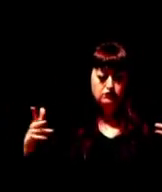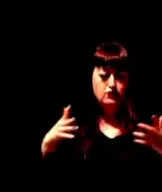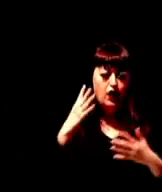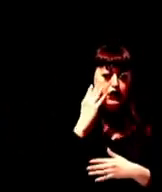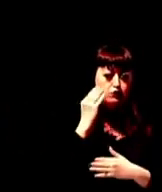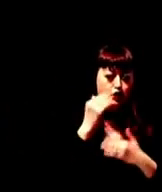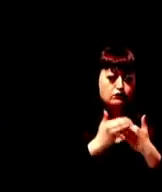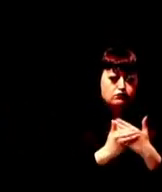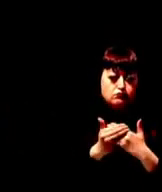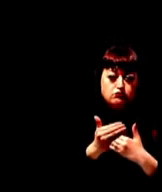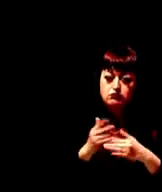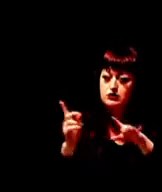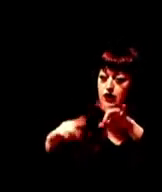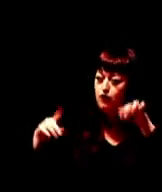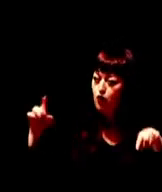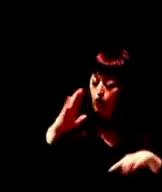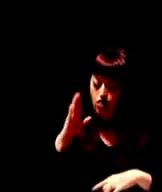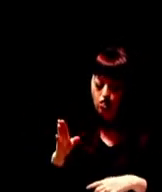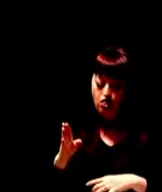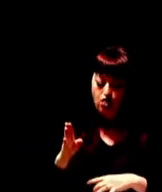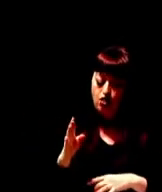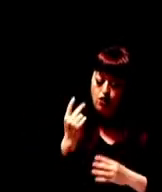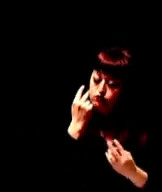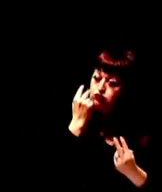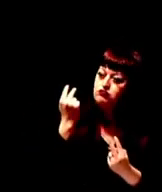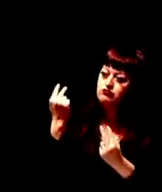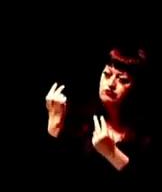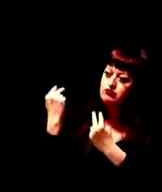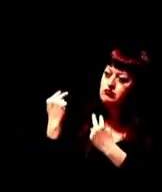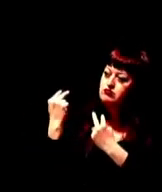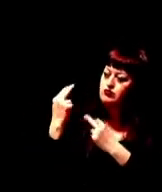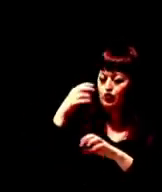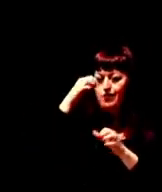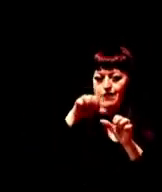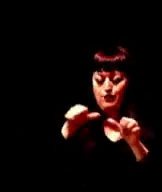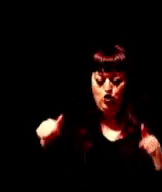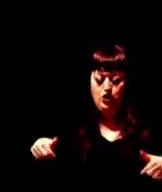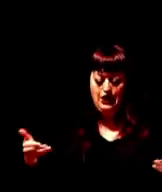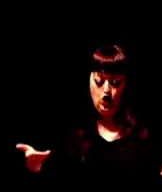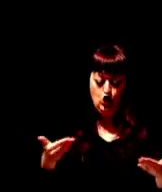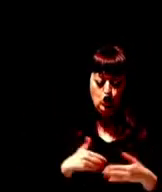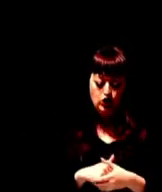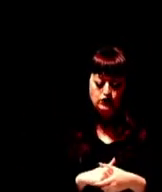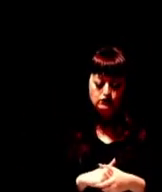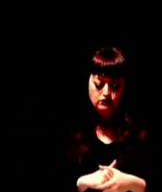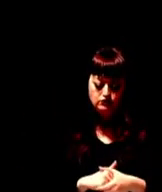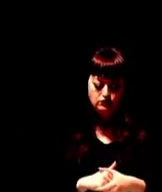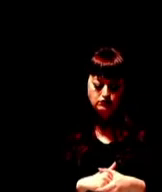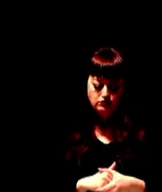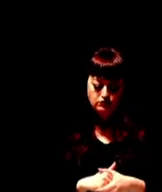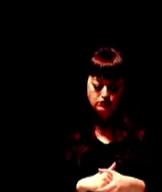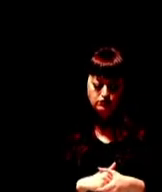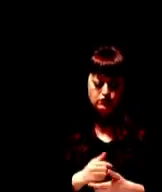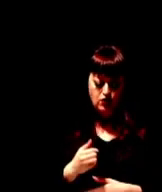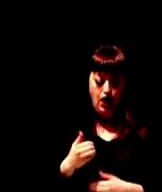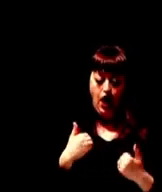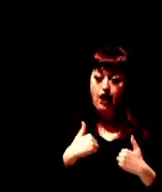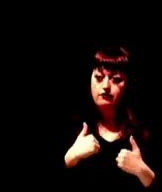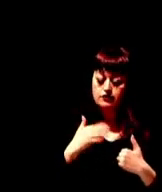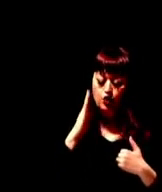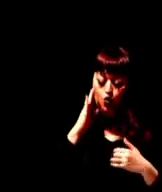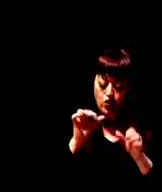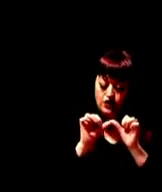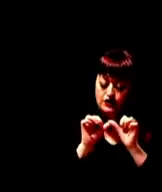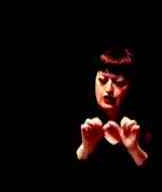life, we can always look back at the memories we made here. We have and will continue to do